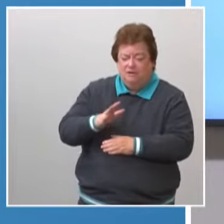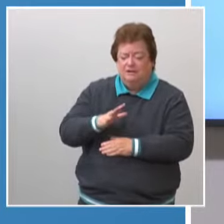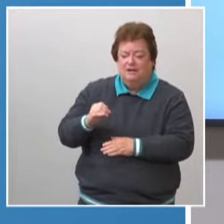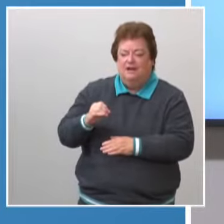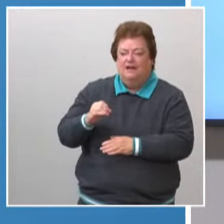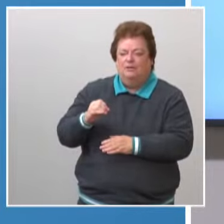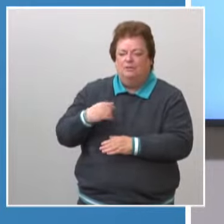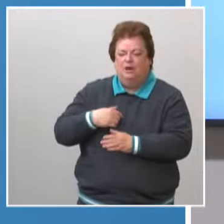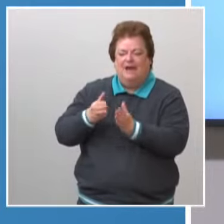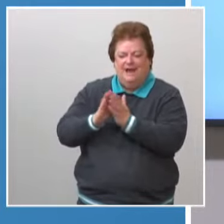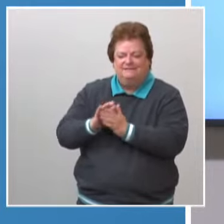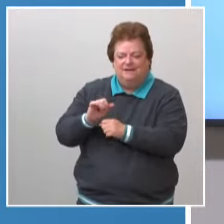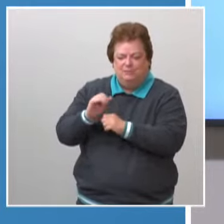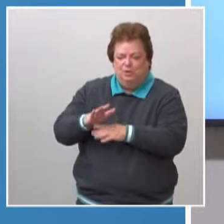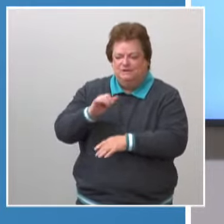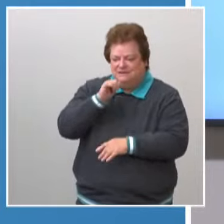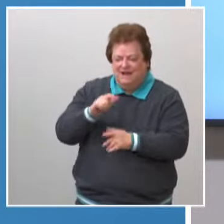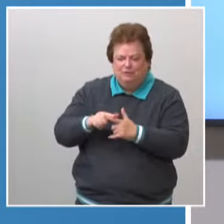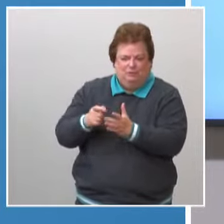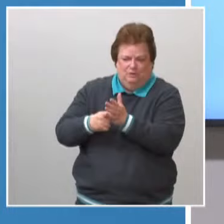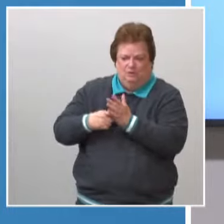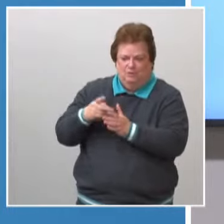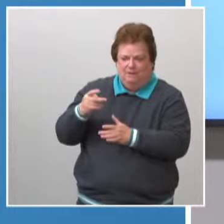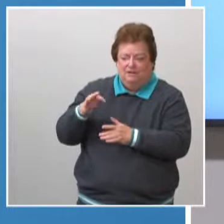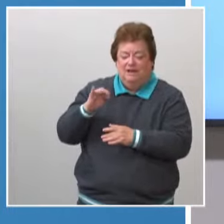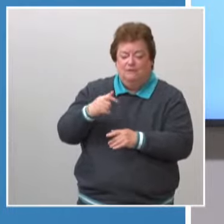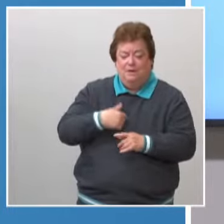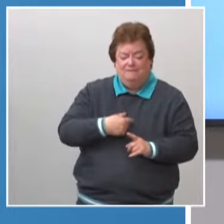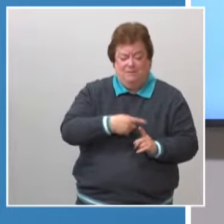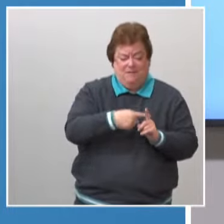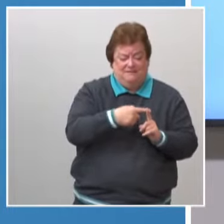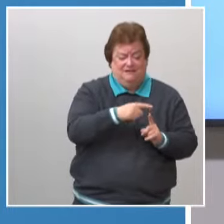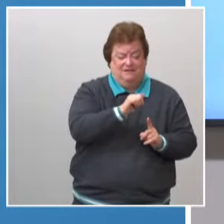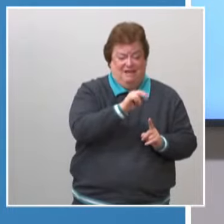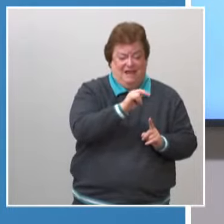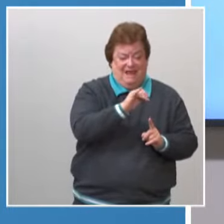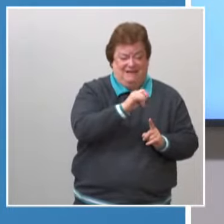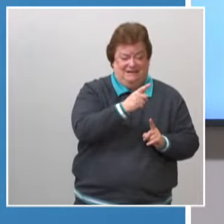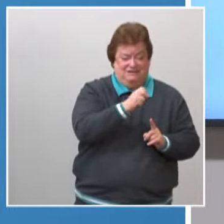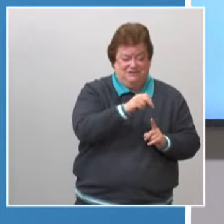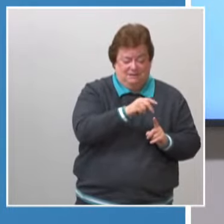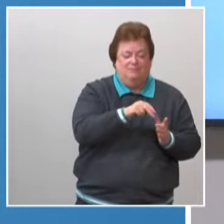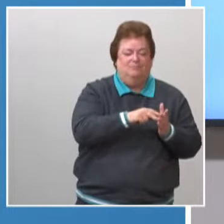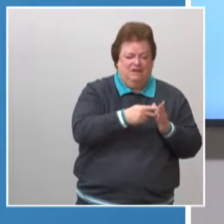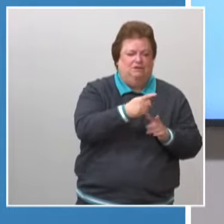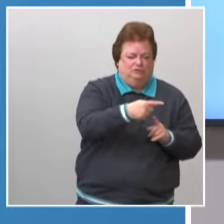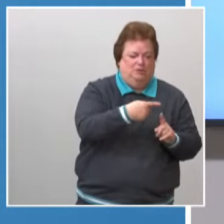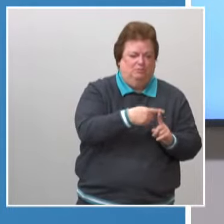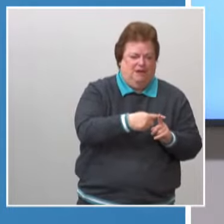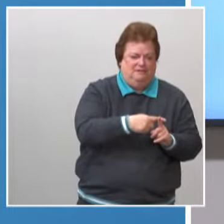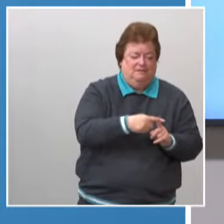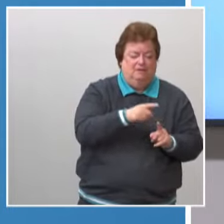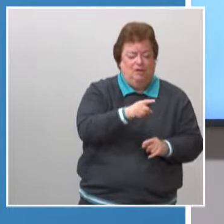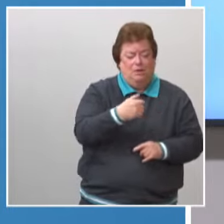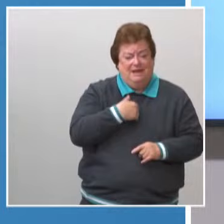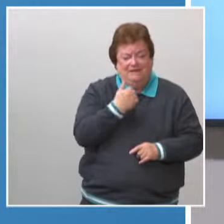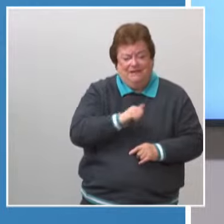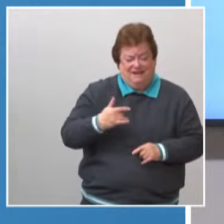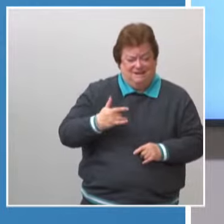require a PCR test. If you have a positive antigen test, you're positive. If you're